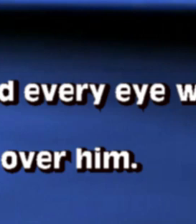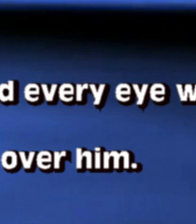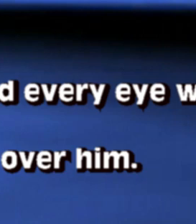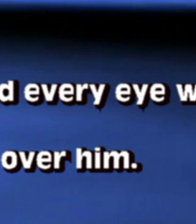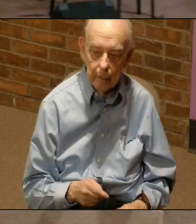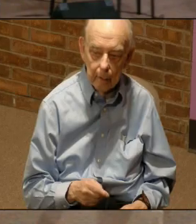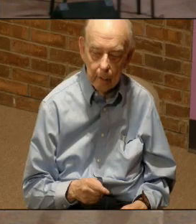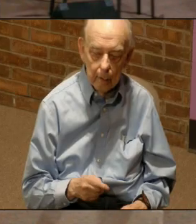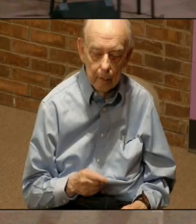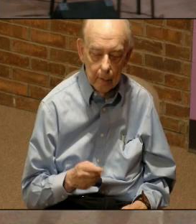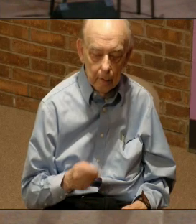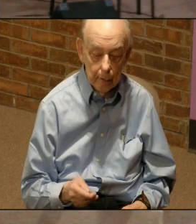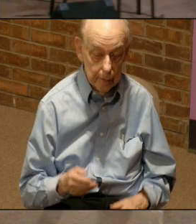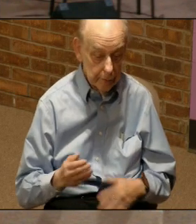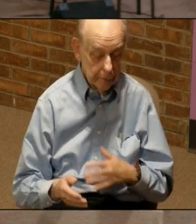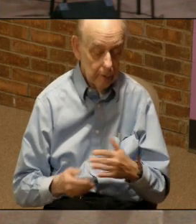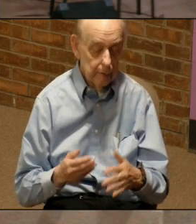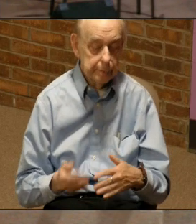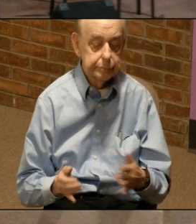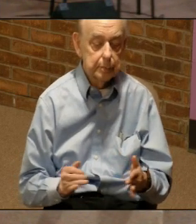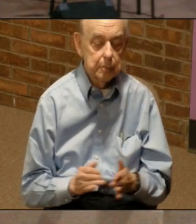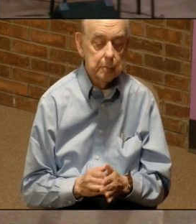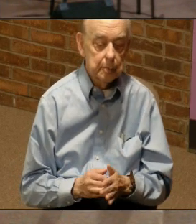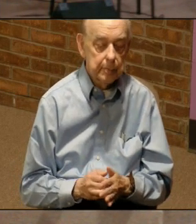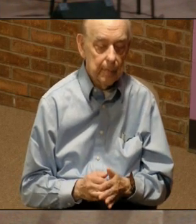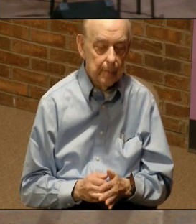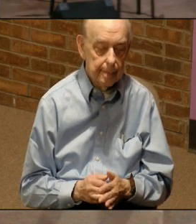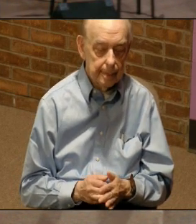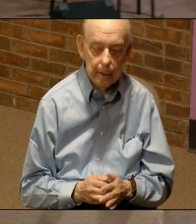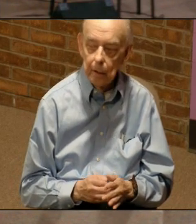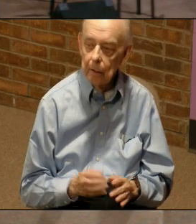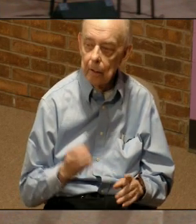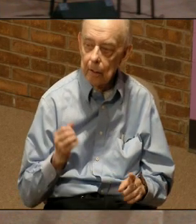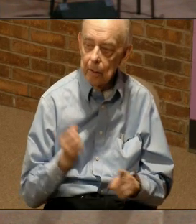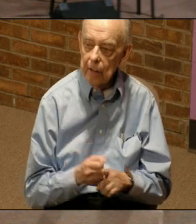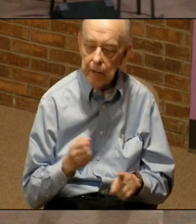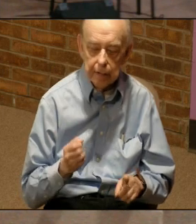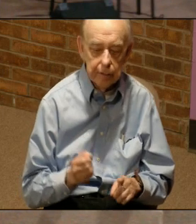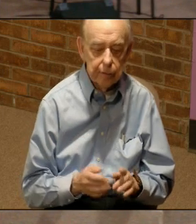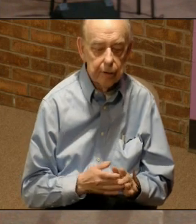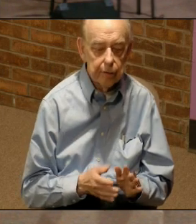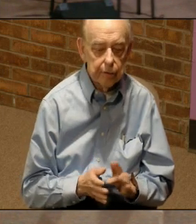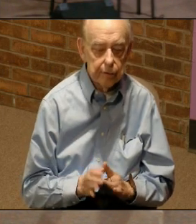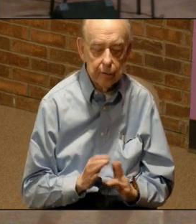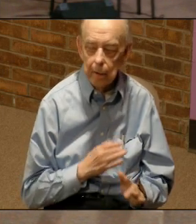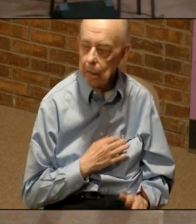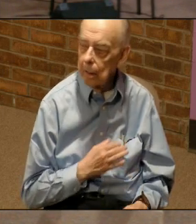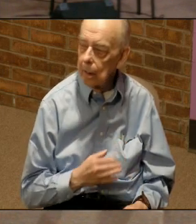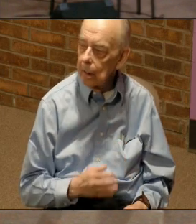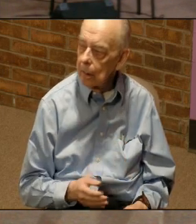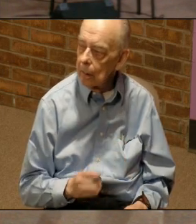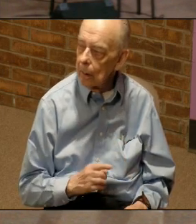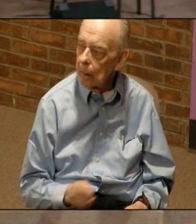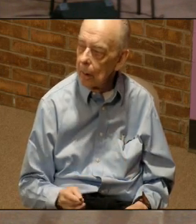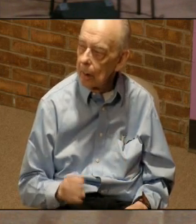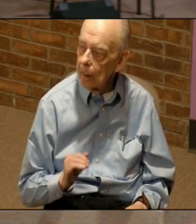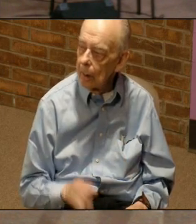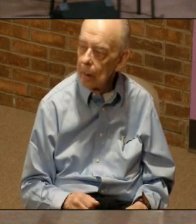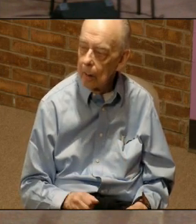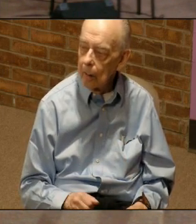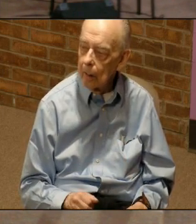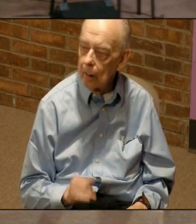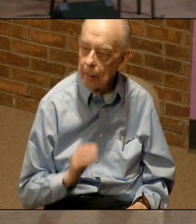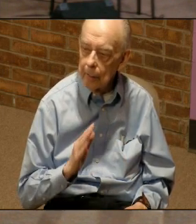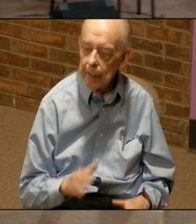The generation that pierced Jesus Christ, they are still going to